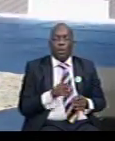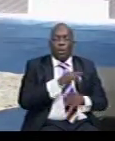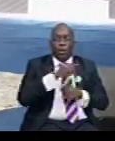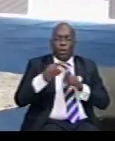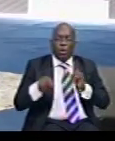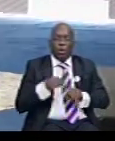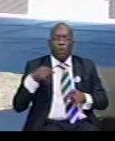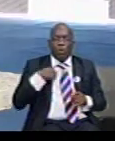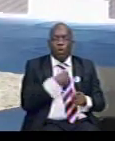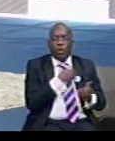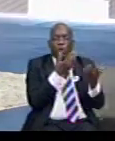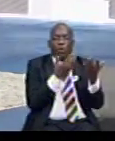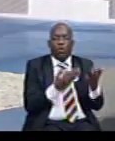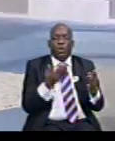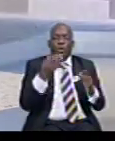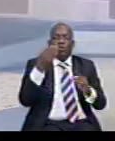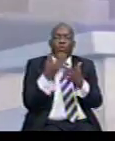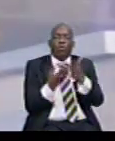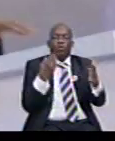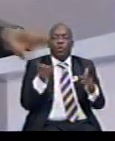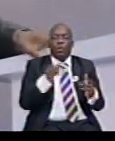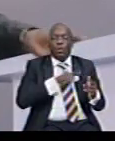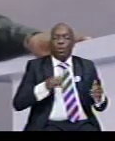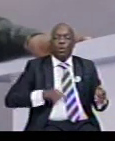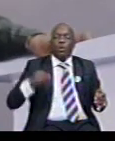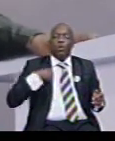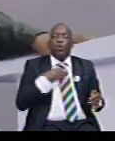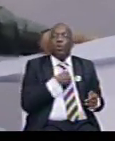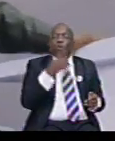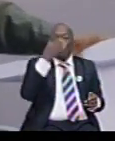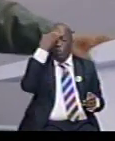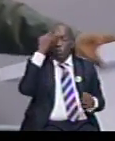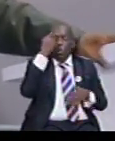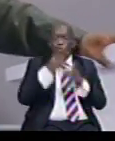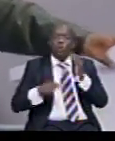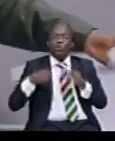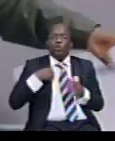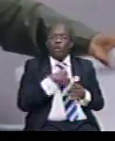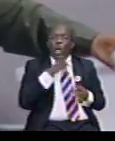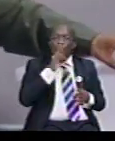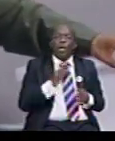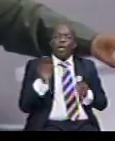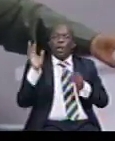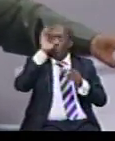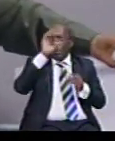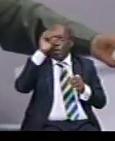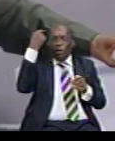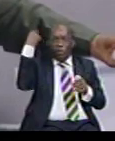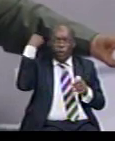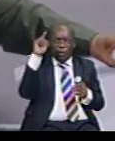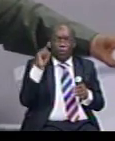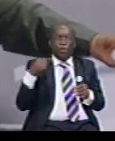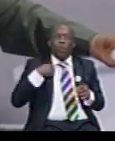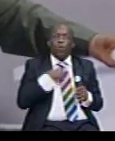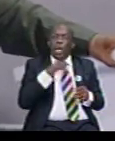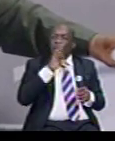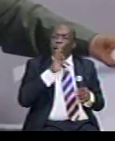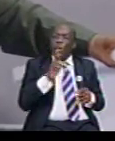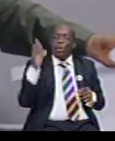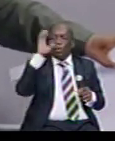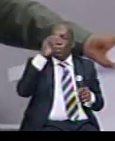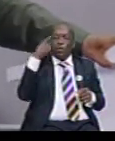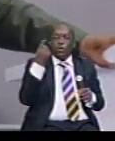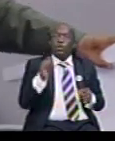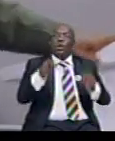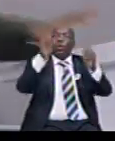Lord, we know what we're looking for. We're looking for the promise of the Father. We're looking for the power of the Holy